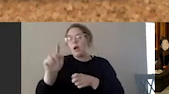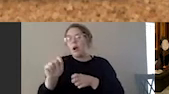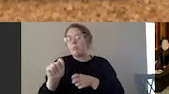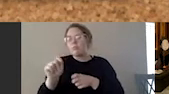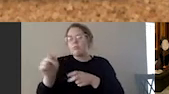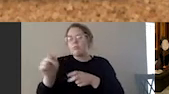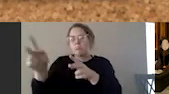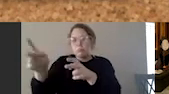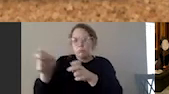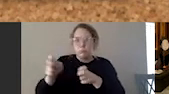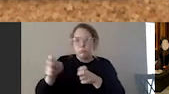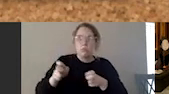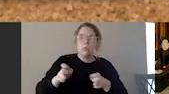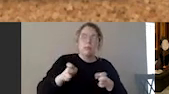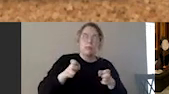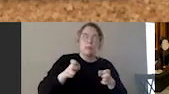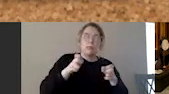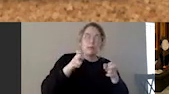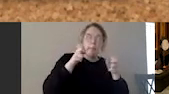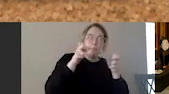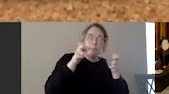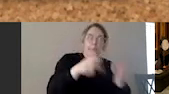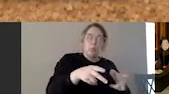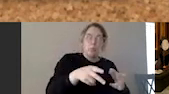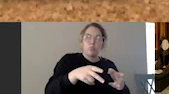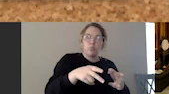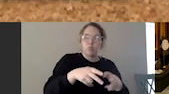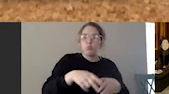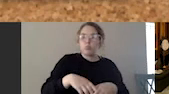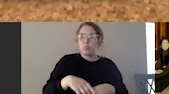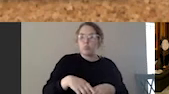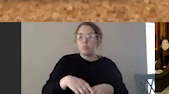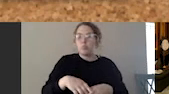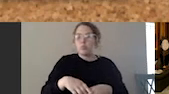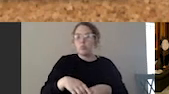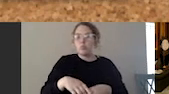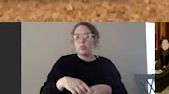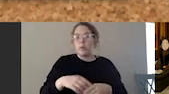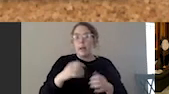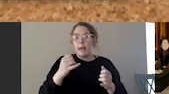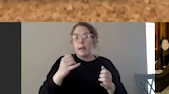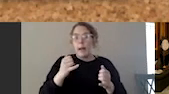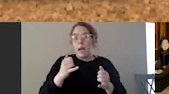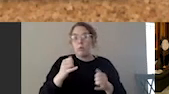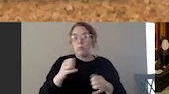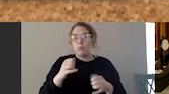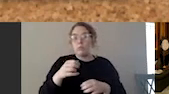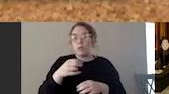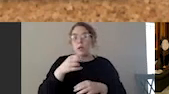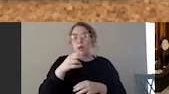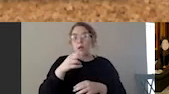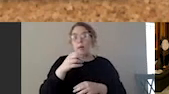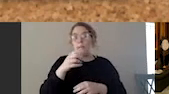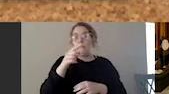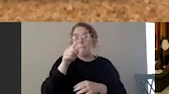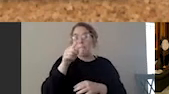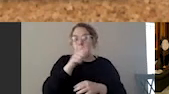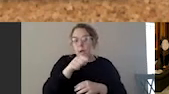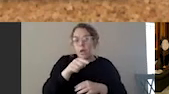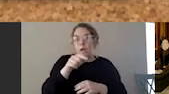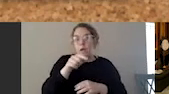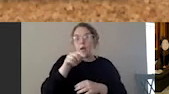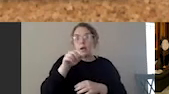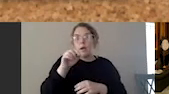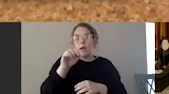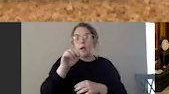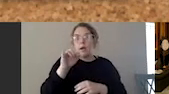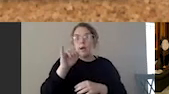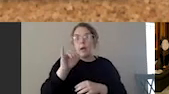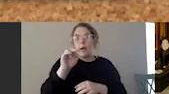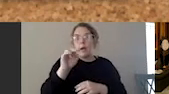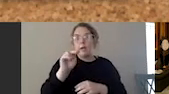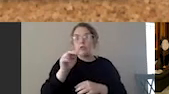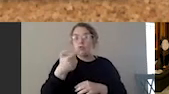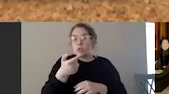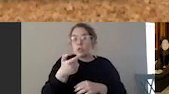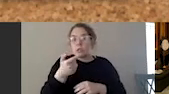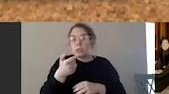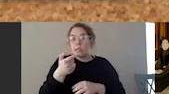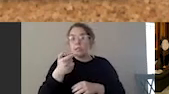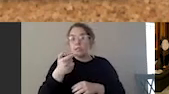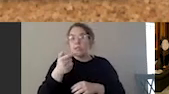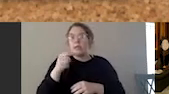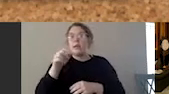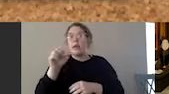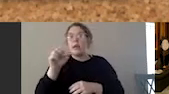your Twinery screen and you're going to use HTML. So you want to do img for image, src